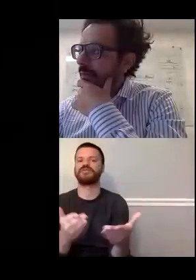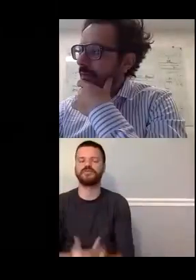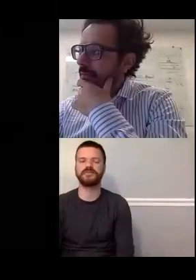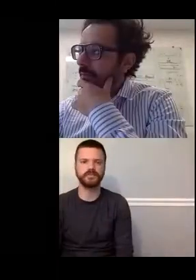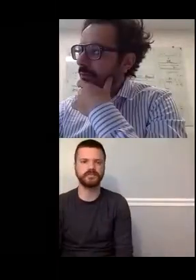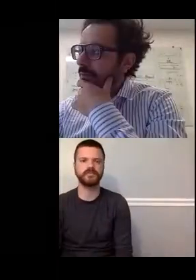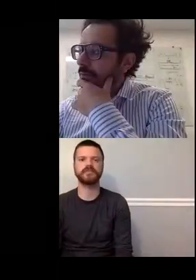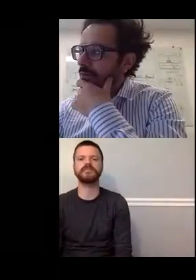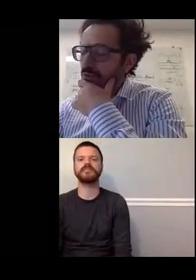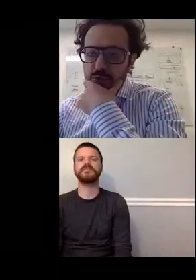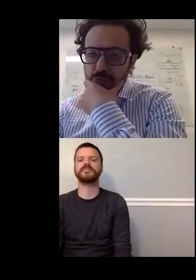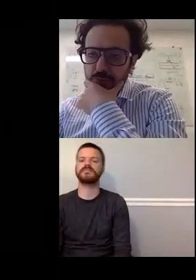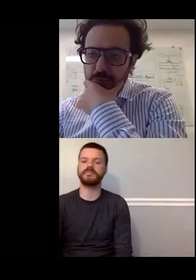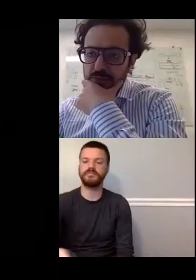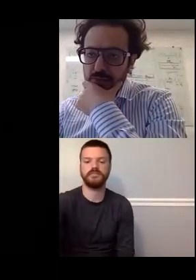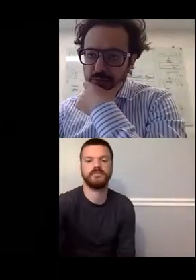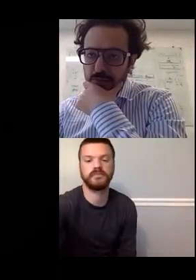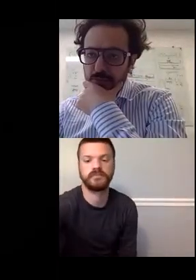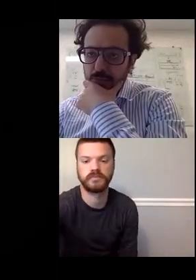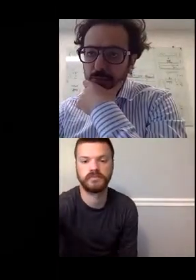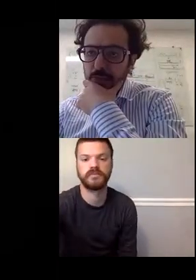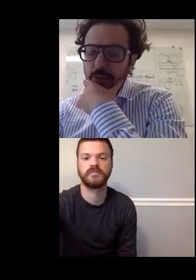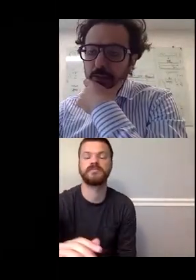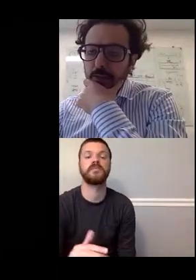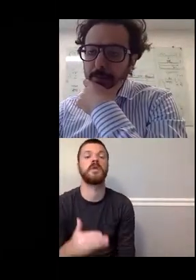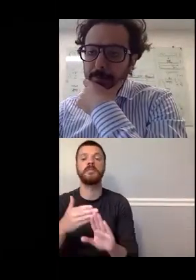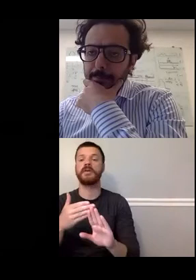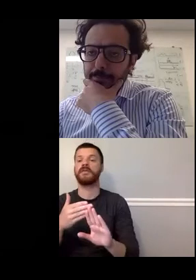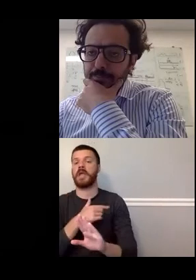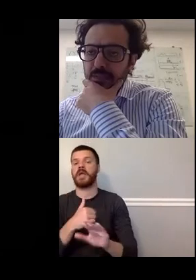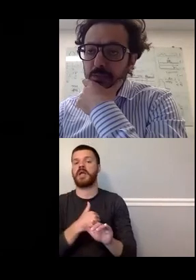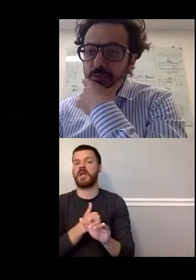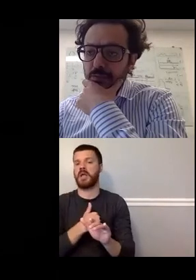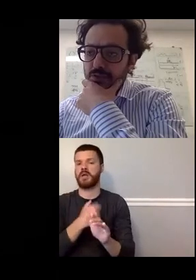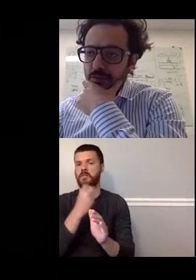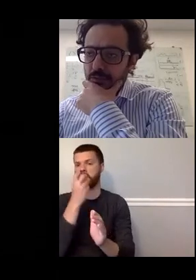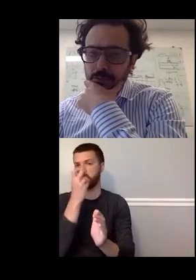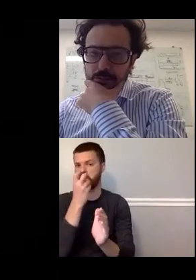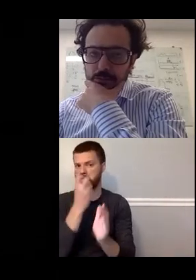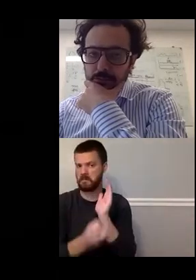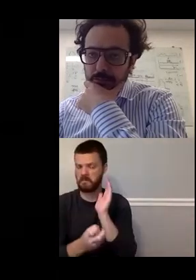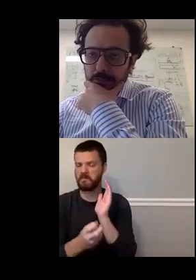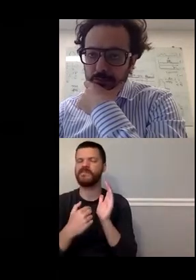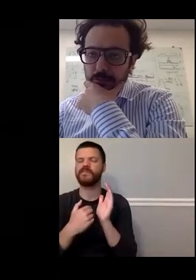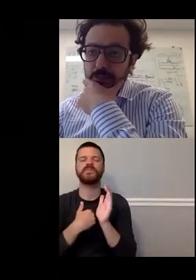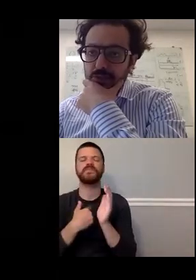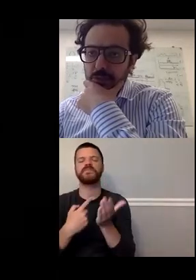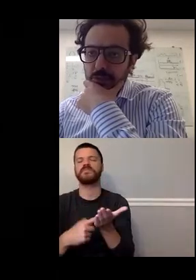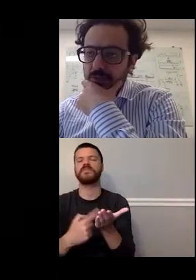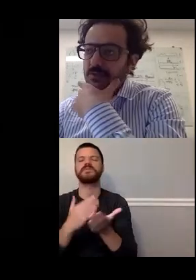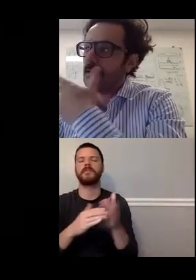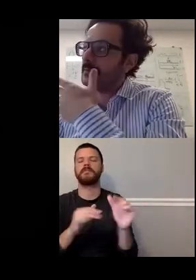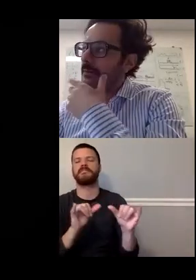do that, I'm going to just show you the measures that we use in general in